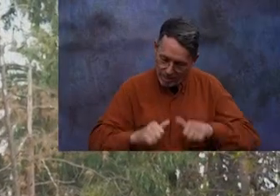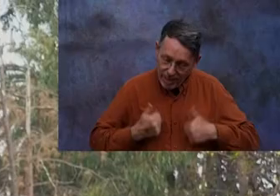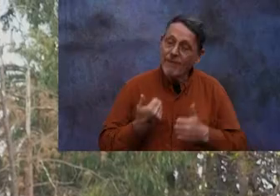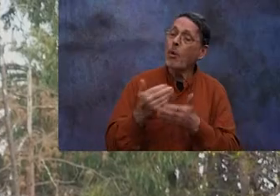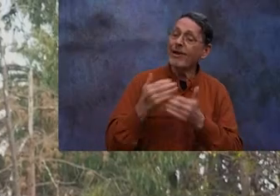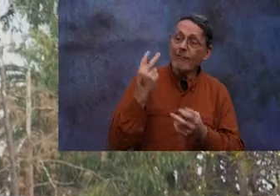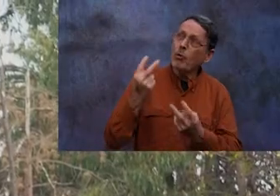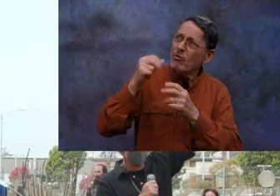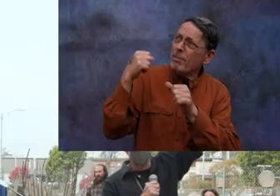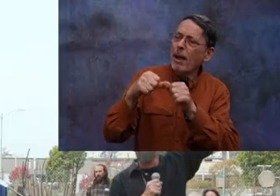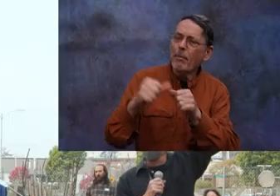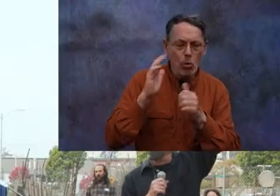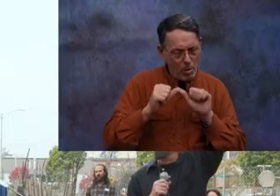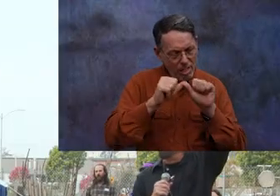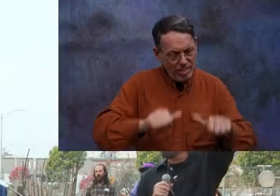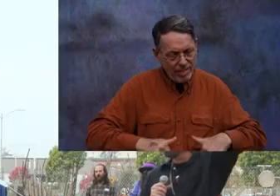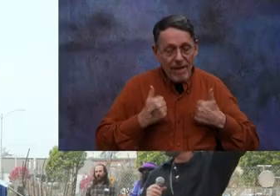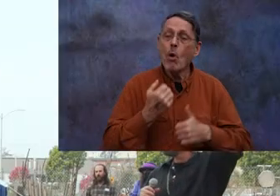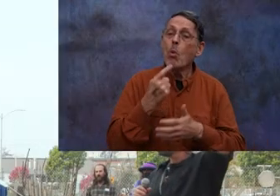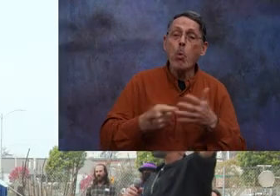What is remembered lives?